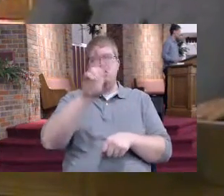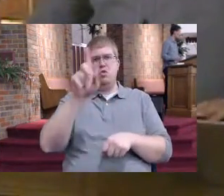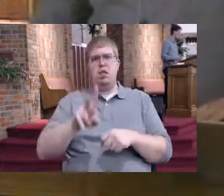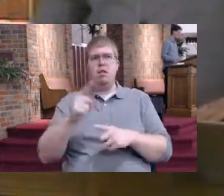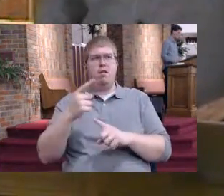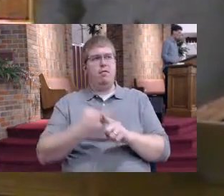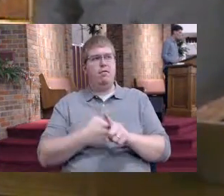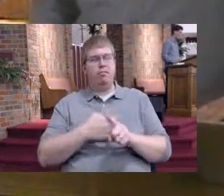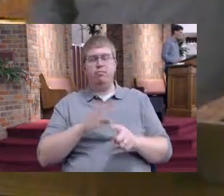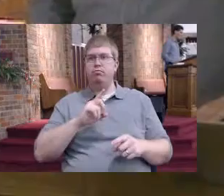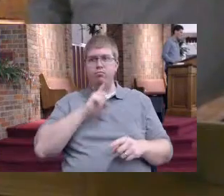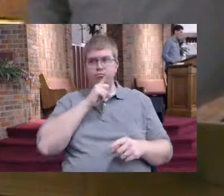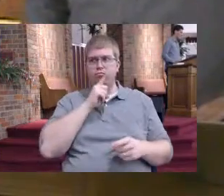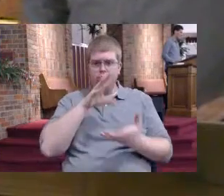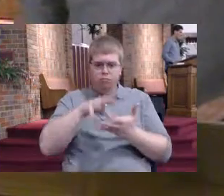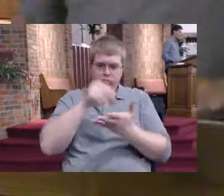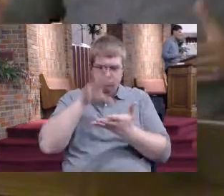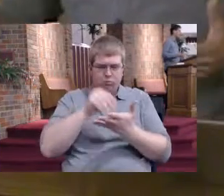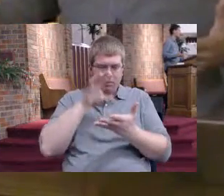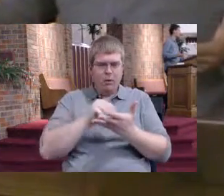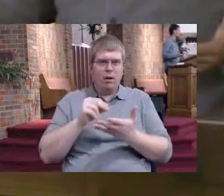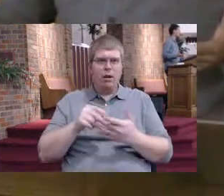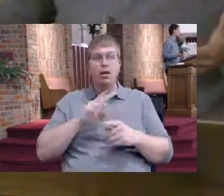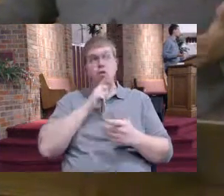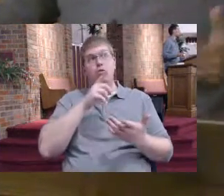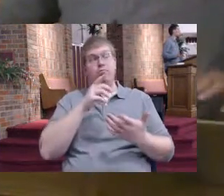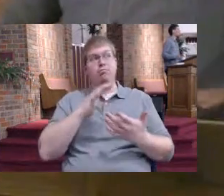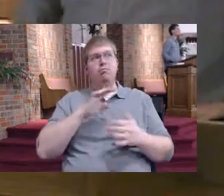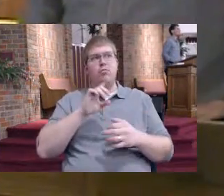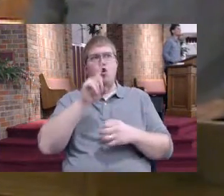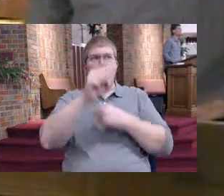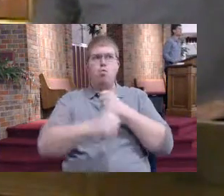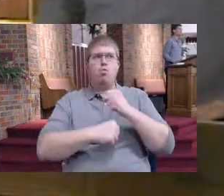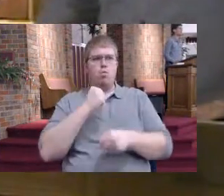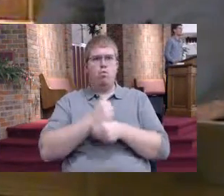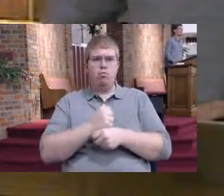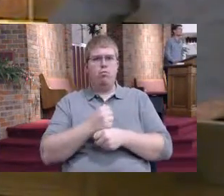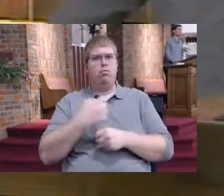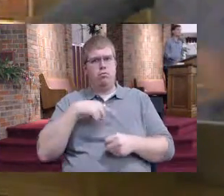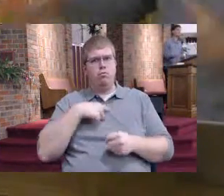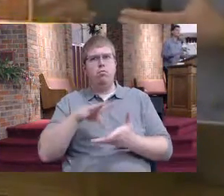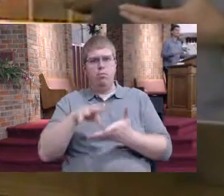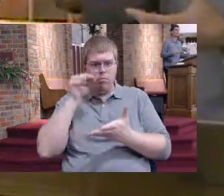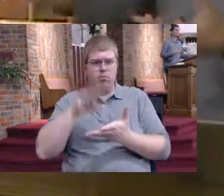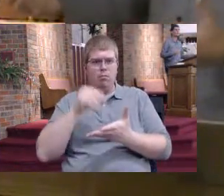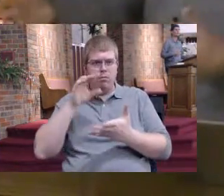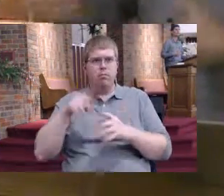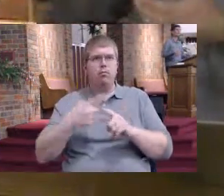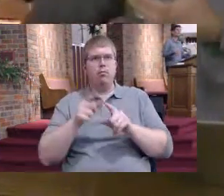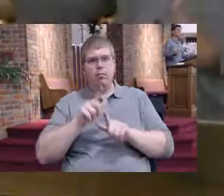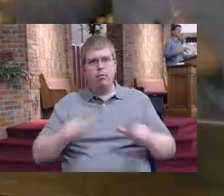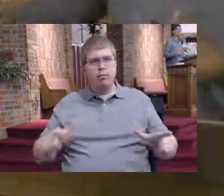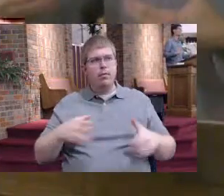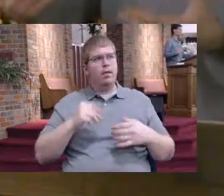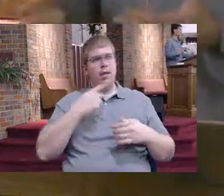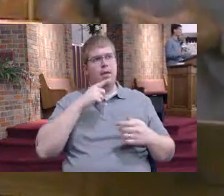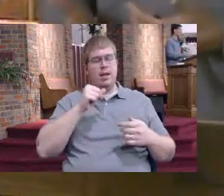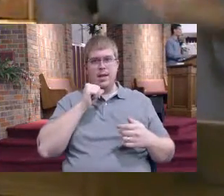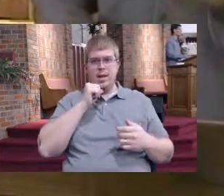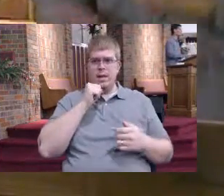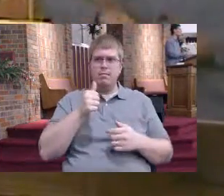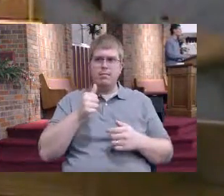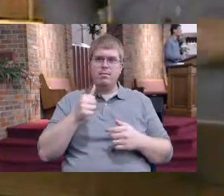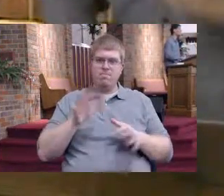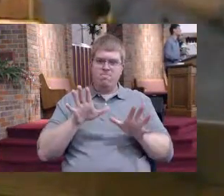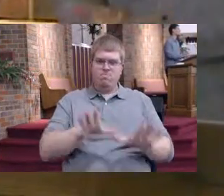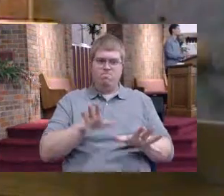Dar. And really for the first year, that's what we did. That was our job. Thankfully, there was no pressure, no expectation to